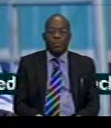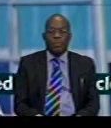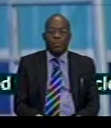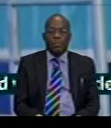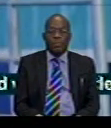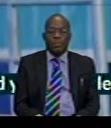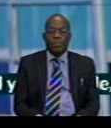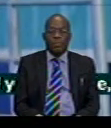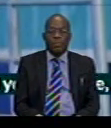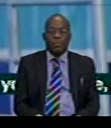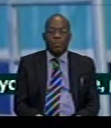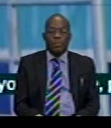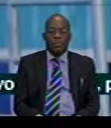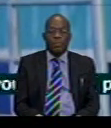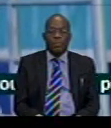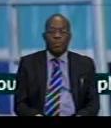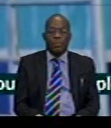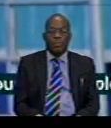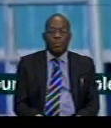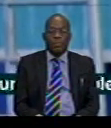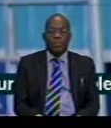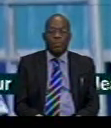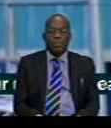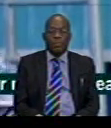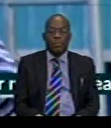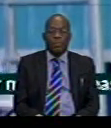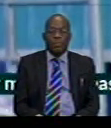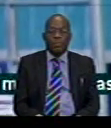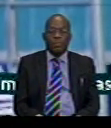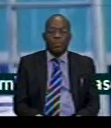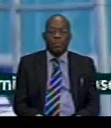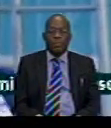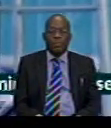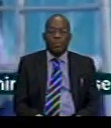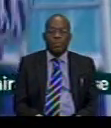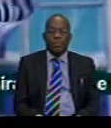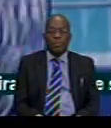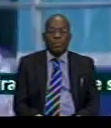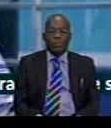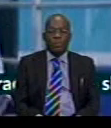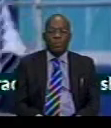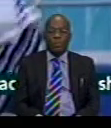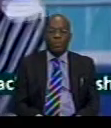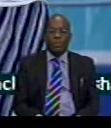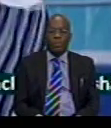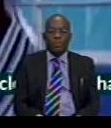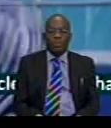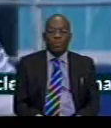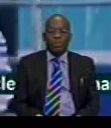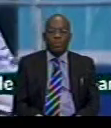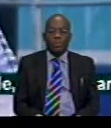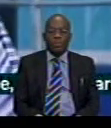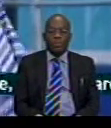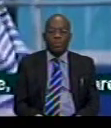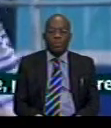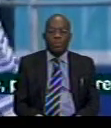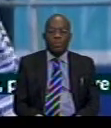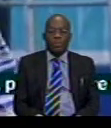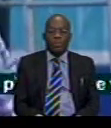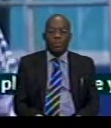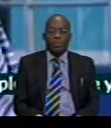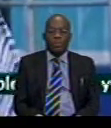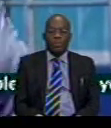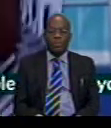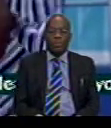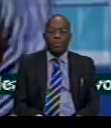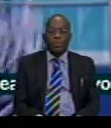so srowo la plota mea keke paso na va dogbara no agbolo bena le yesu pon kwa mesa ne da sira fi ke le via me ko do nye pata